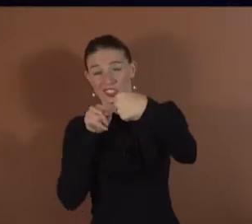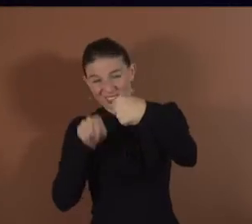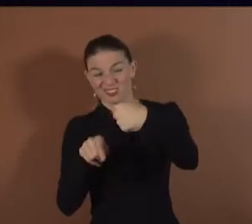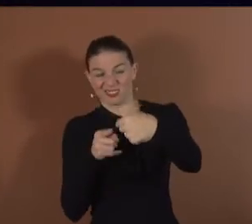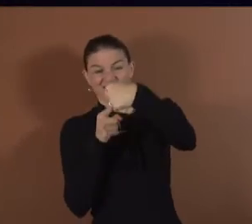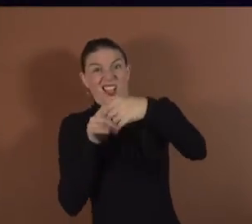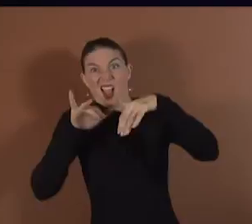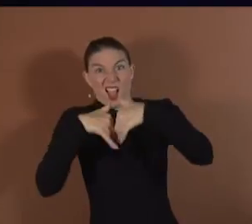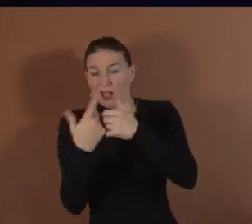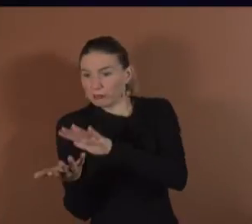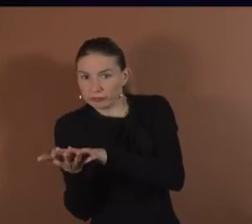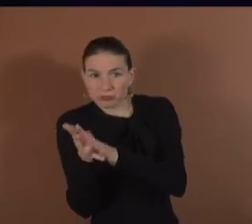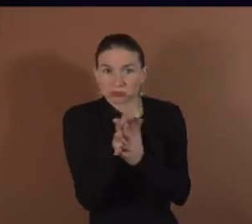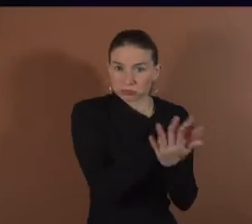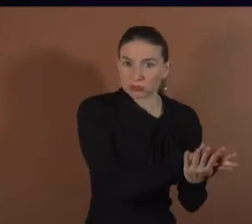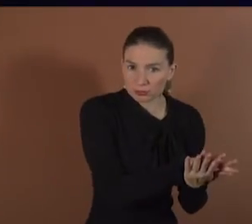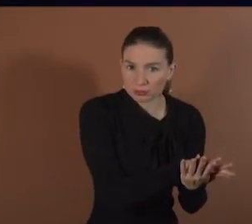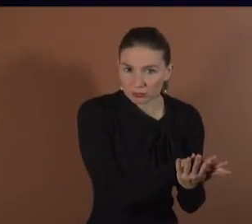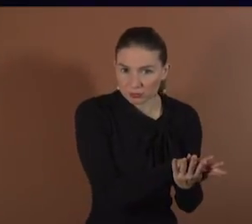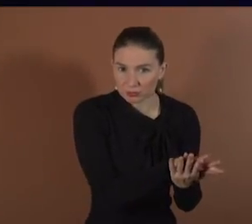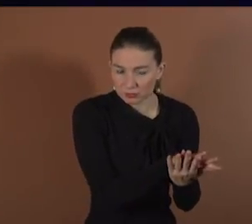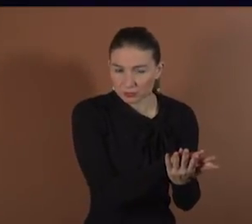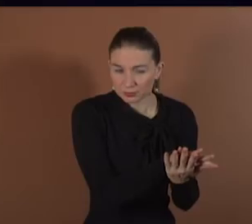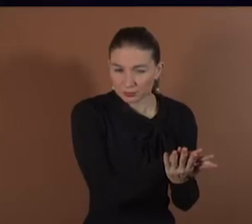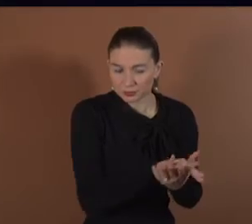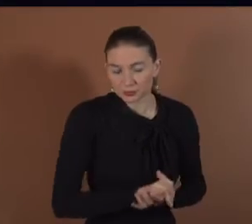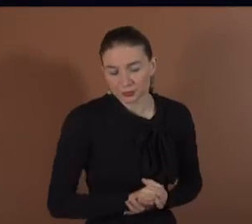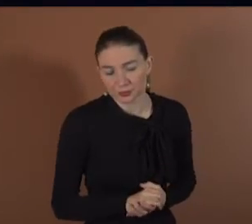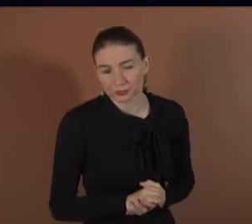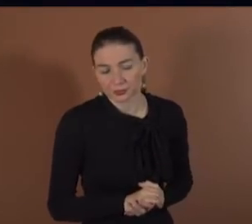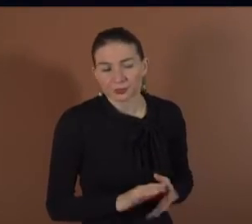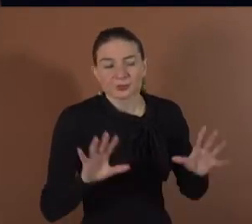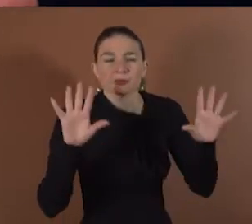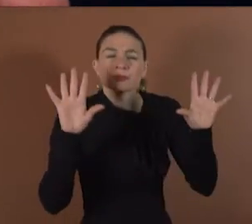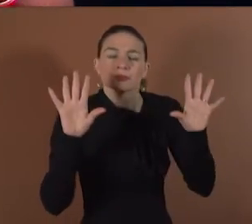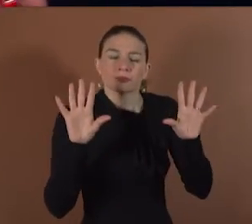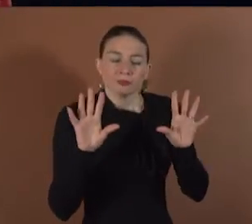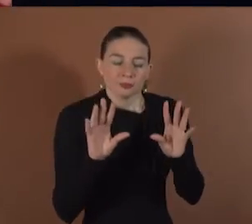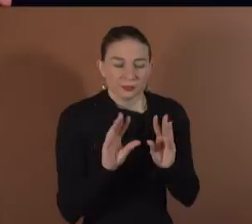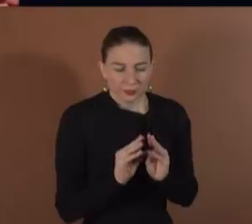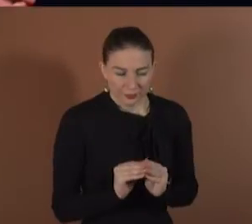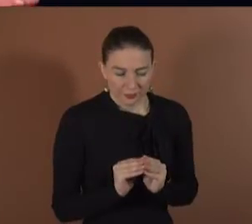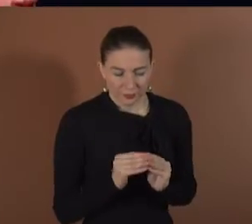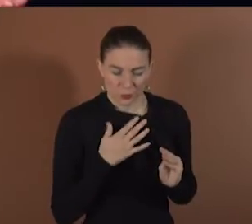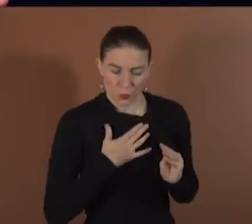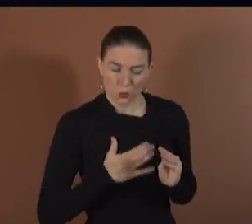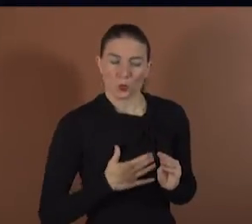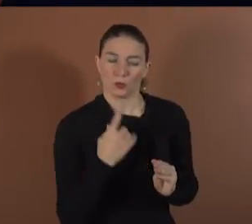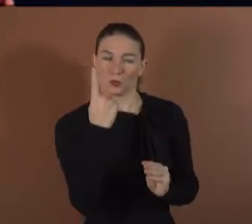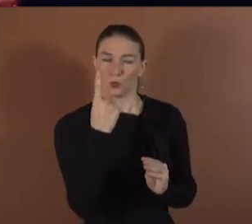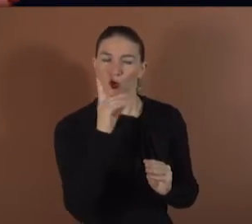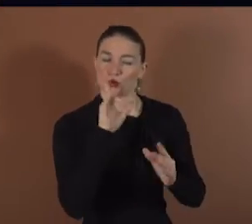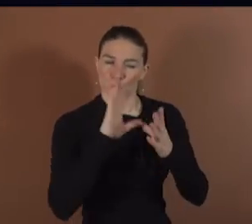So, to bring it to a conclusion, I want to share with you a personal story. When I was